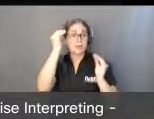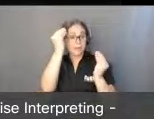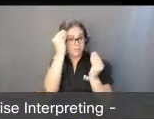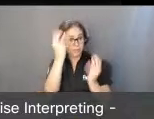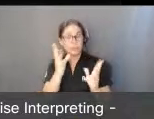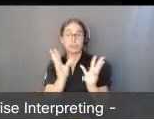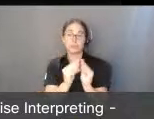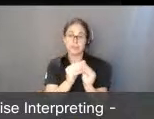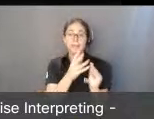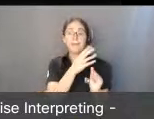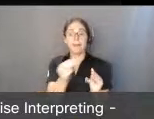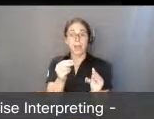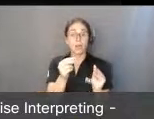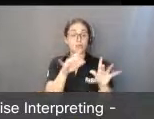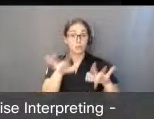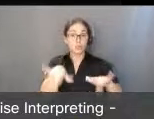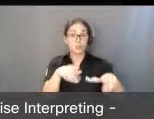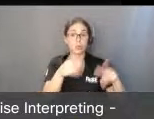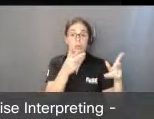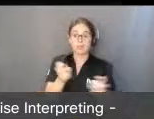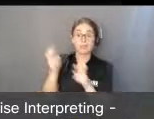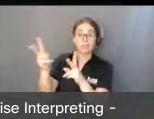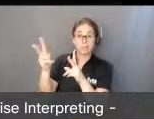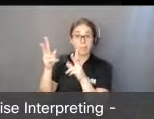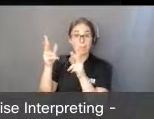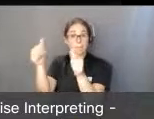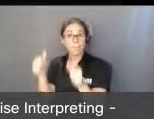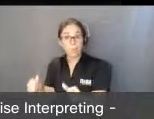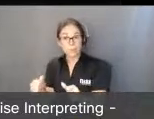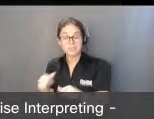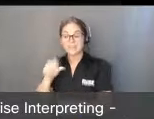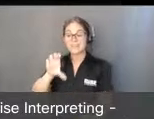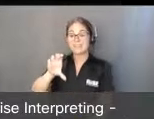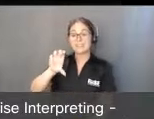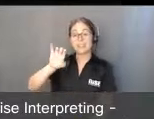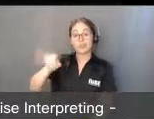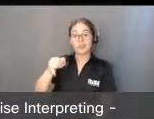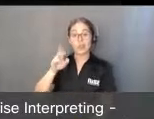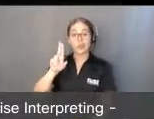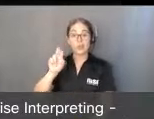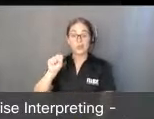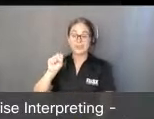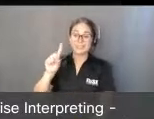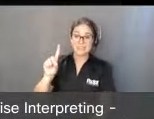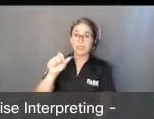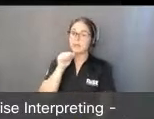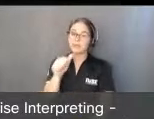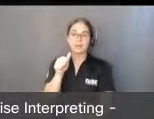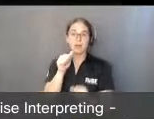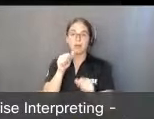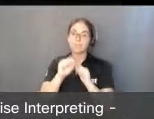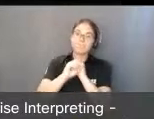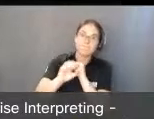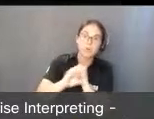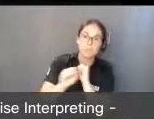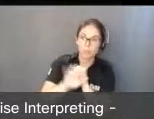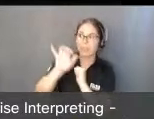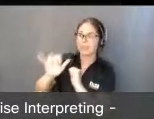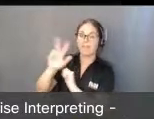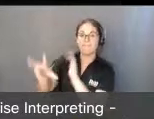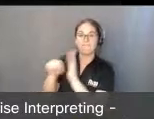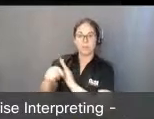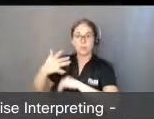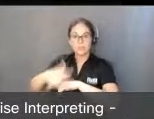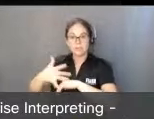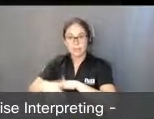subsequently posted the recording on the website, CJUSD did not widely promote the fact that it was there. CJUSD did not